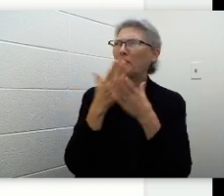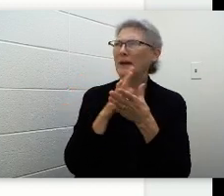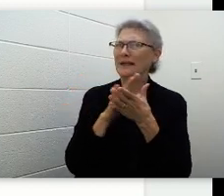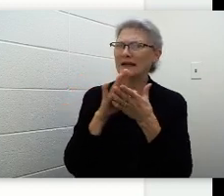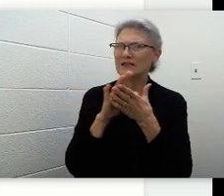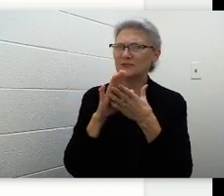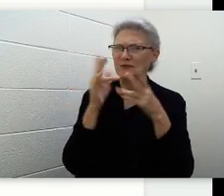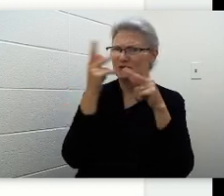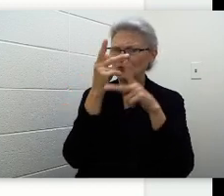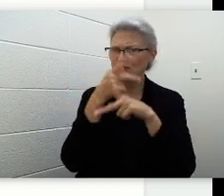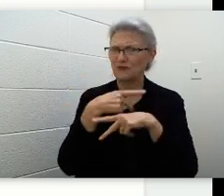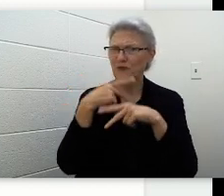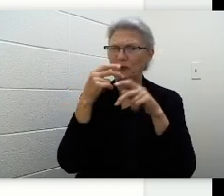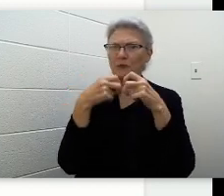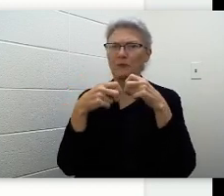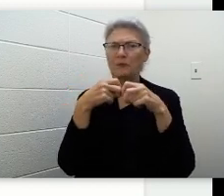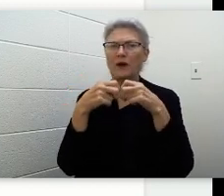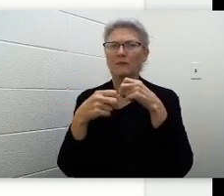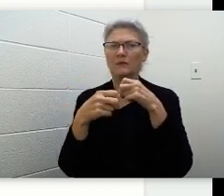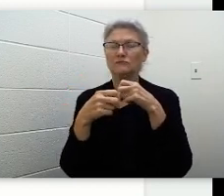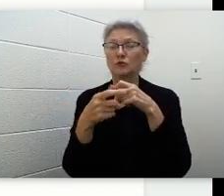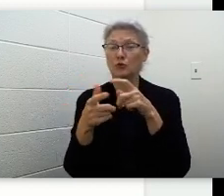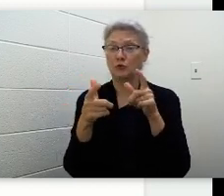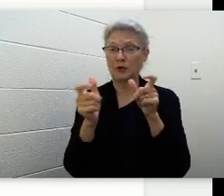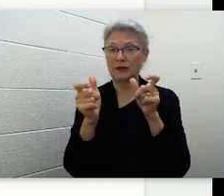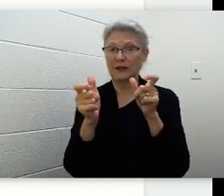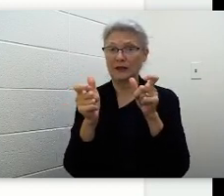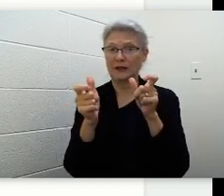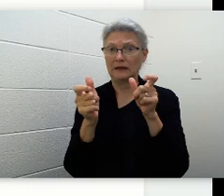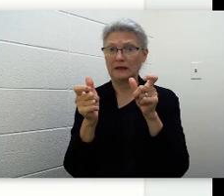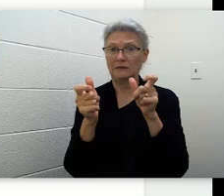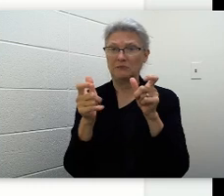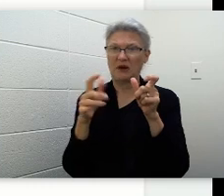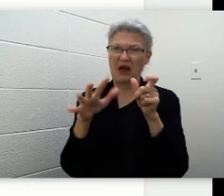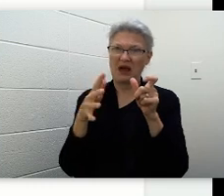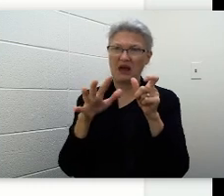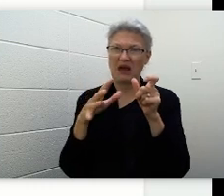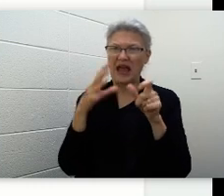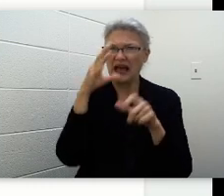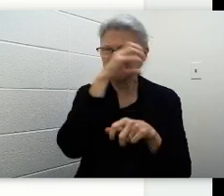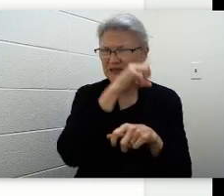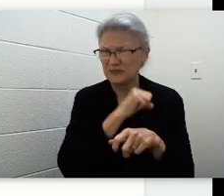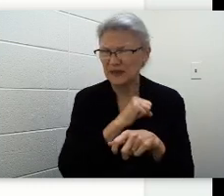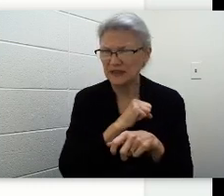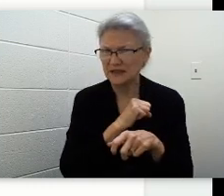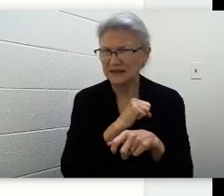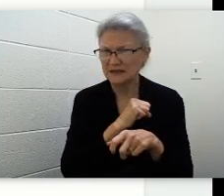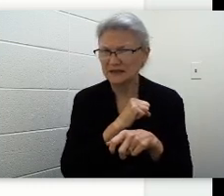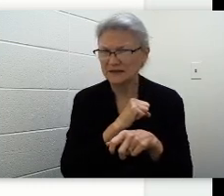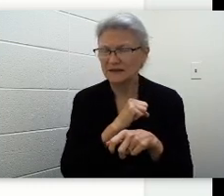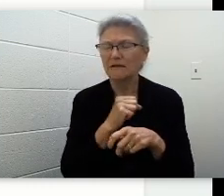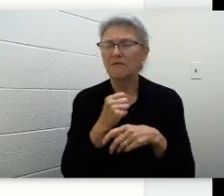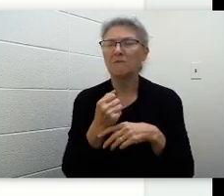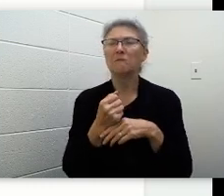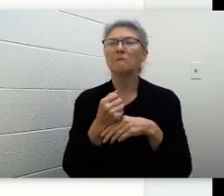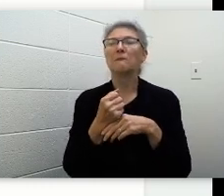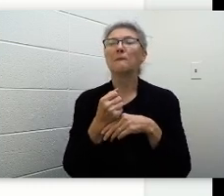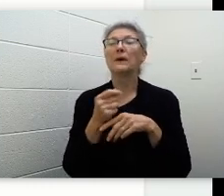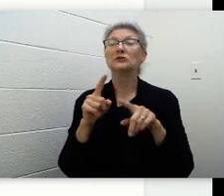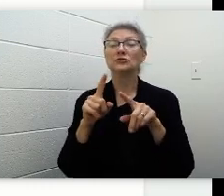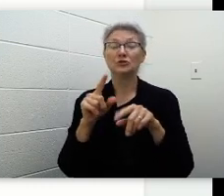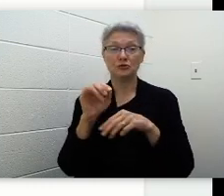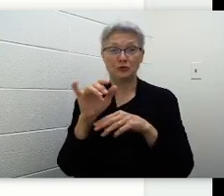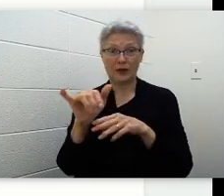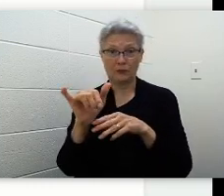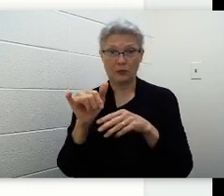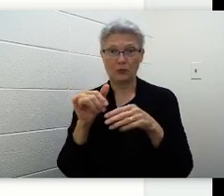be able to solve a problem like this pretty quickly by estimating? Well, in order to do so, we want